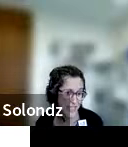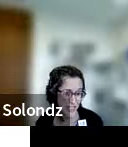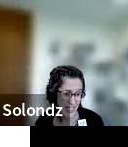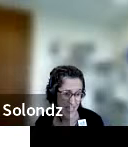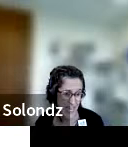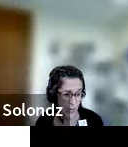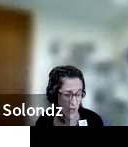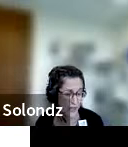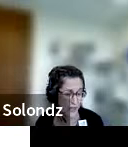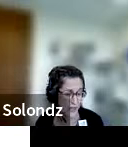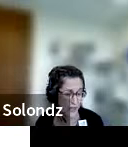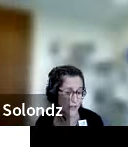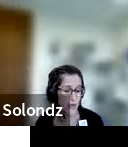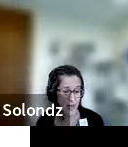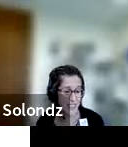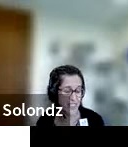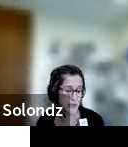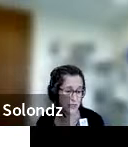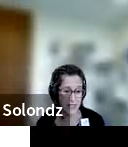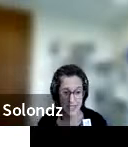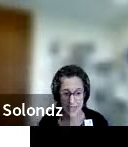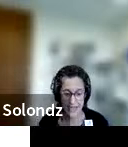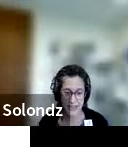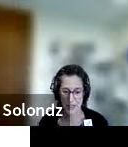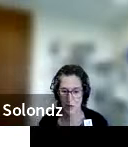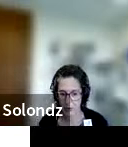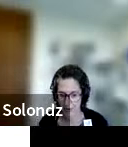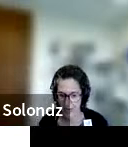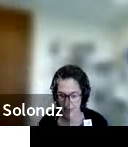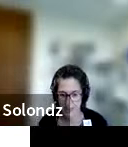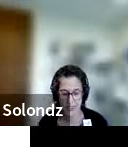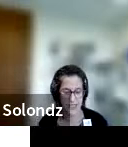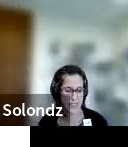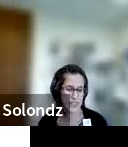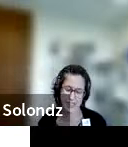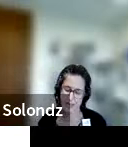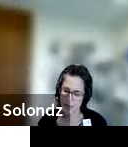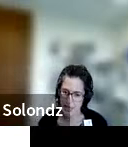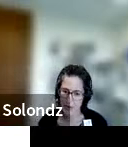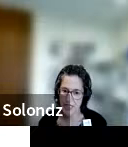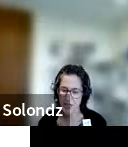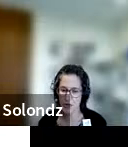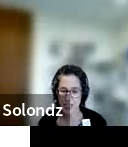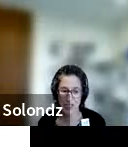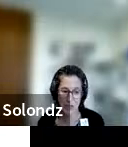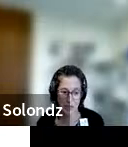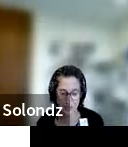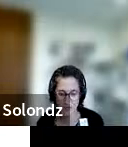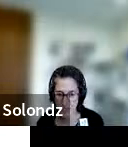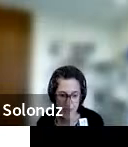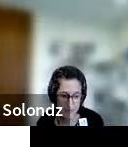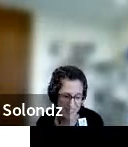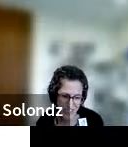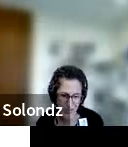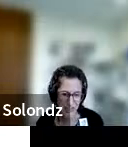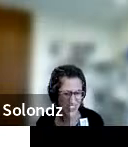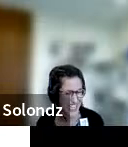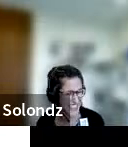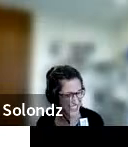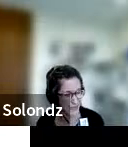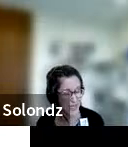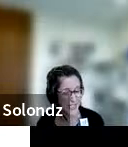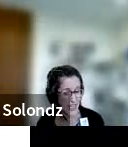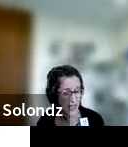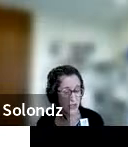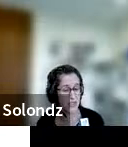Some of the barriers to care, one of the greatest was limited access to trained providers. Accessibility was also an issue. Some families said,